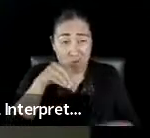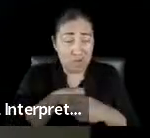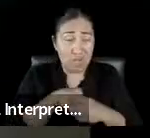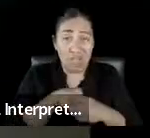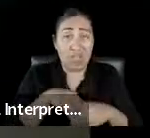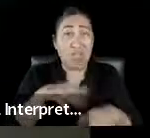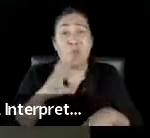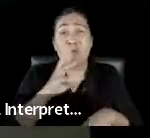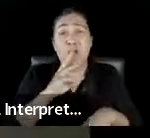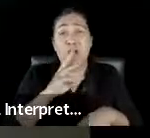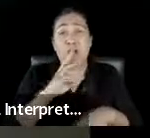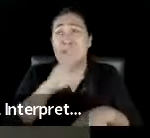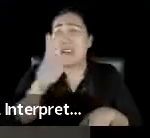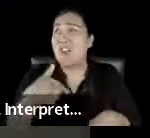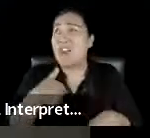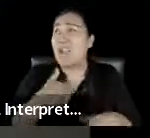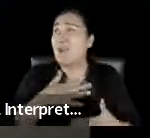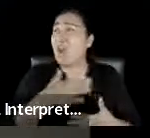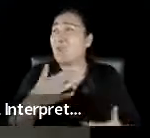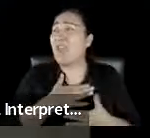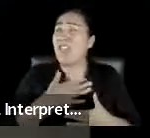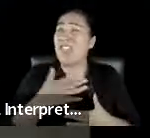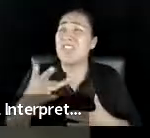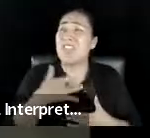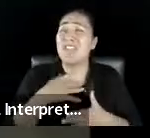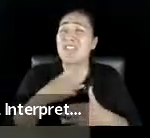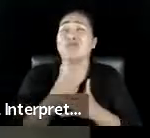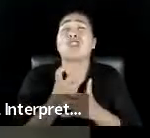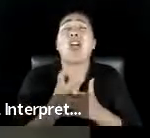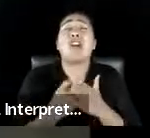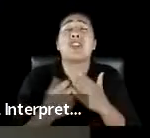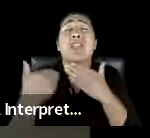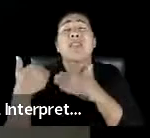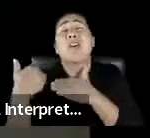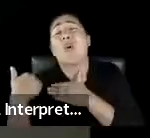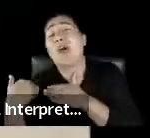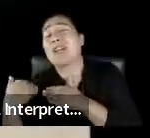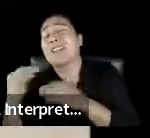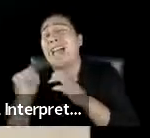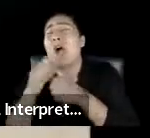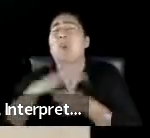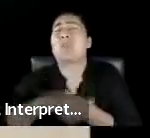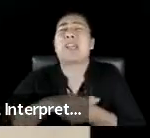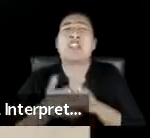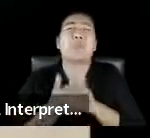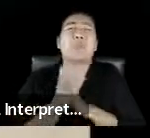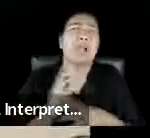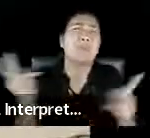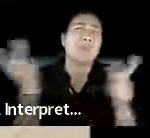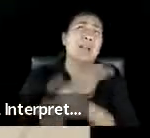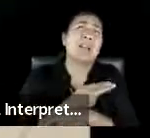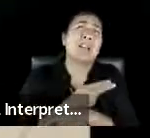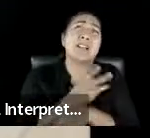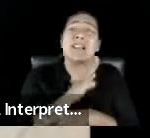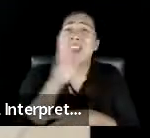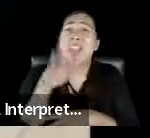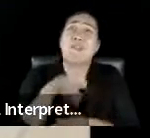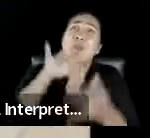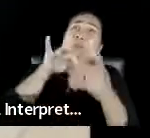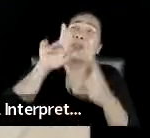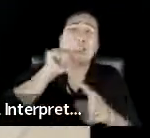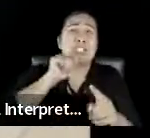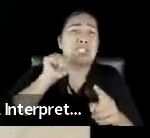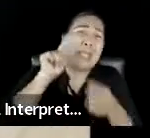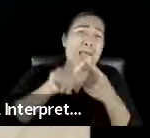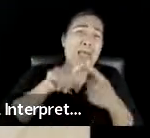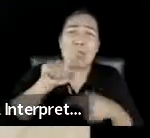in the weight and wondering how the pressure became so great but never reaching out until it's too late. It's the layers of anger and isolation